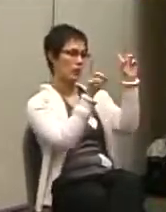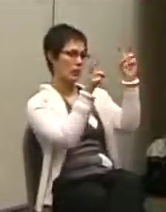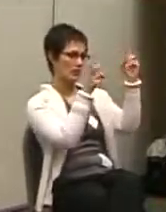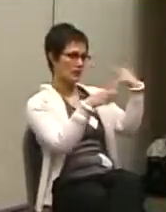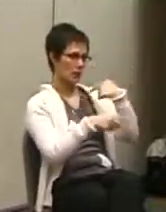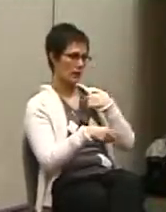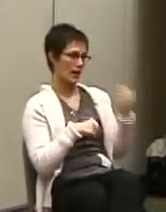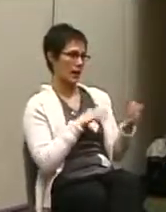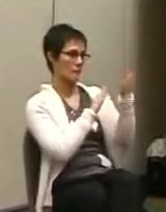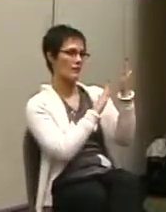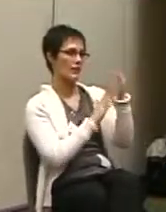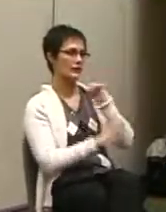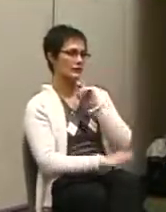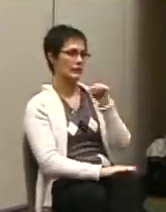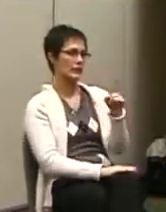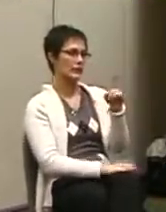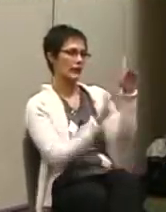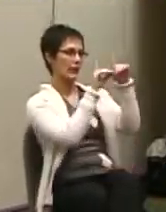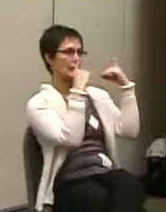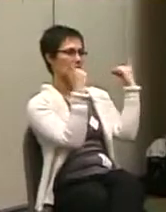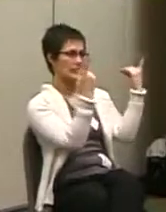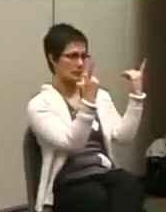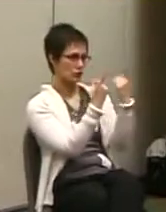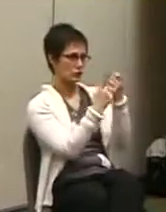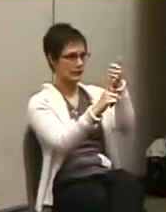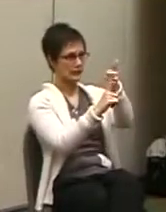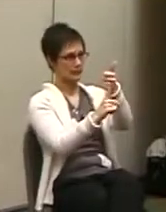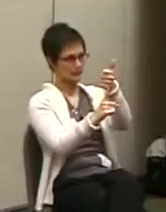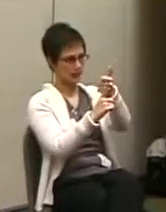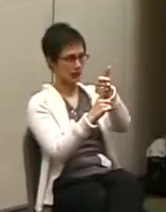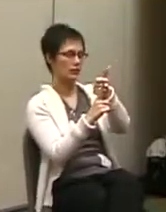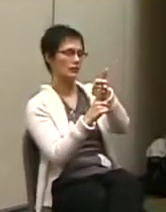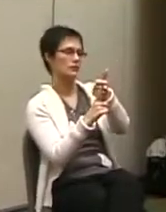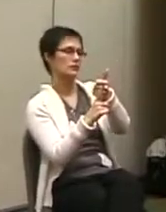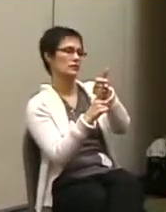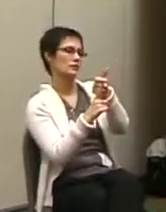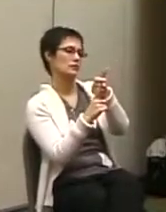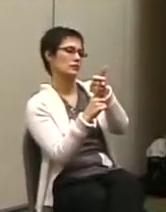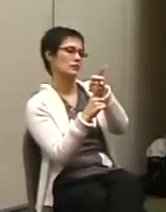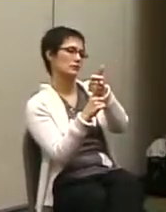that I'm facing is the district themselves are